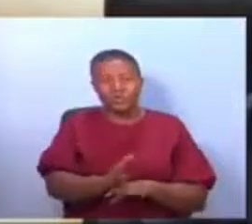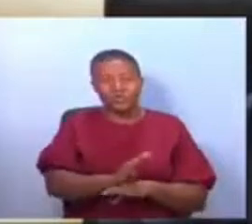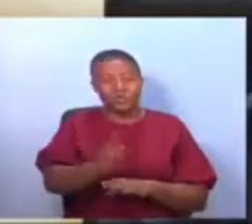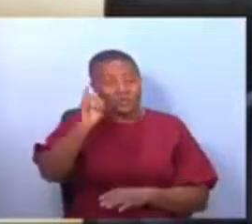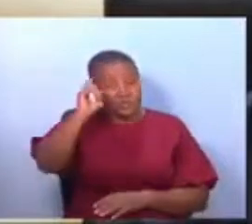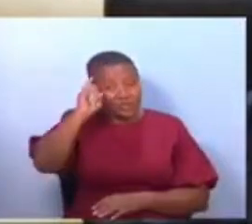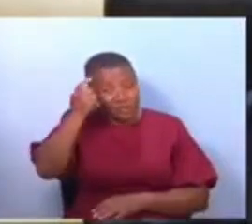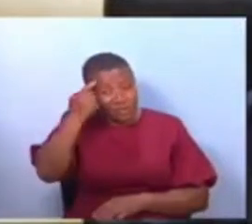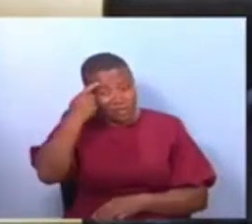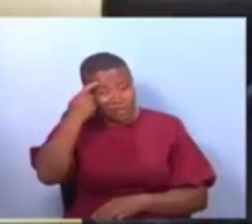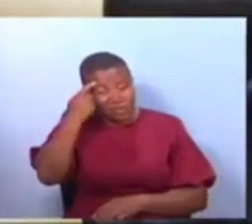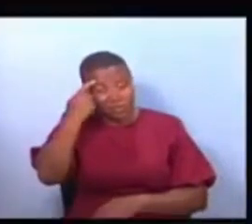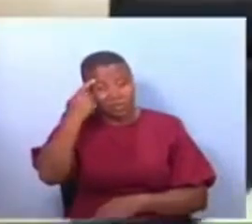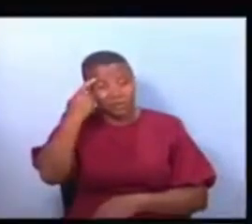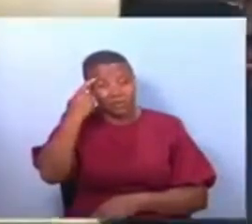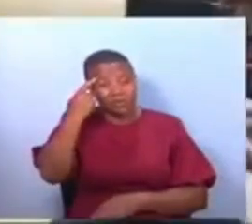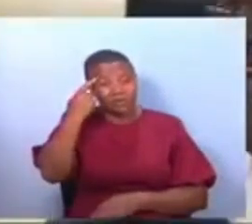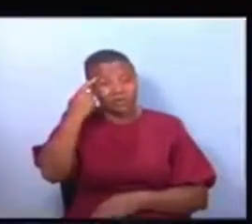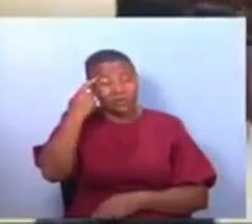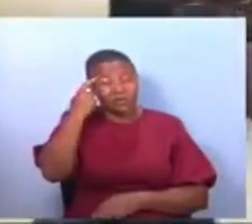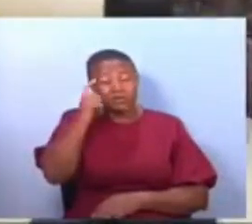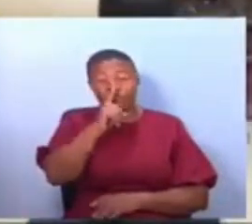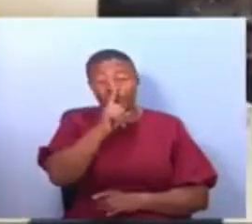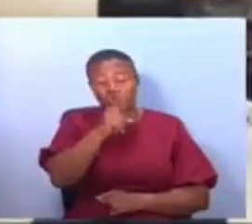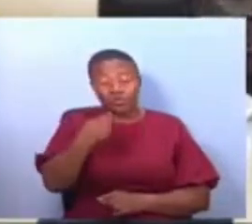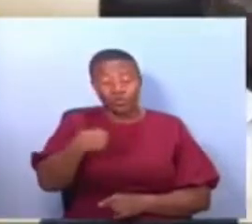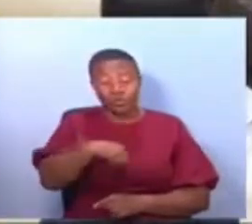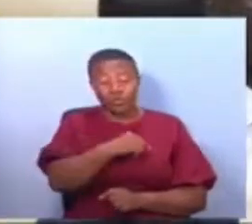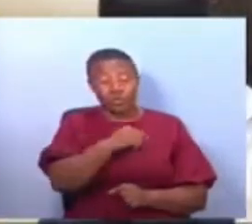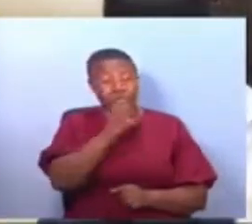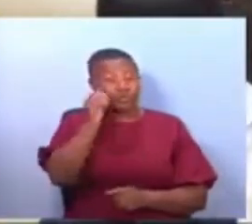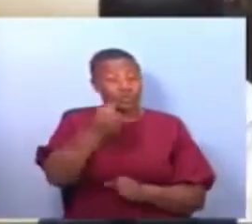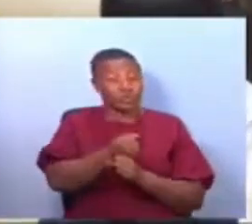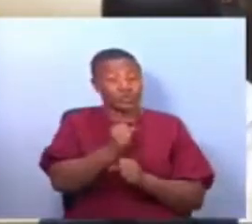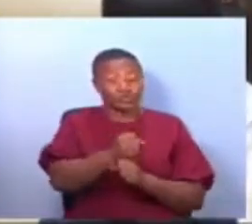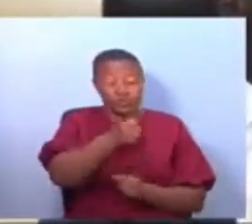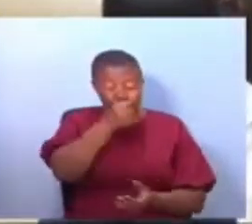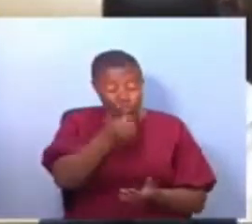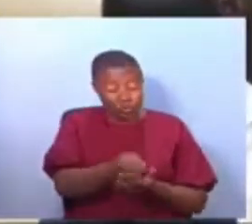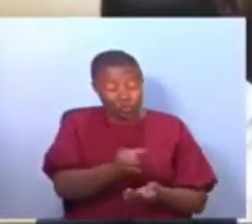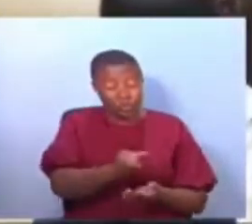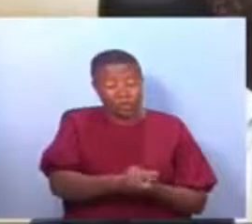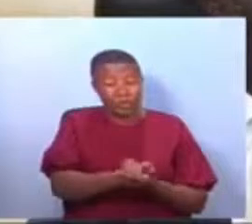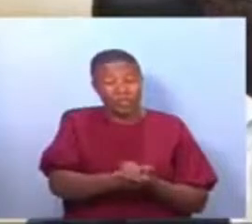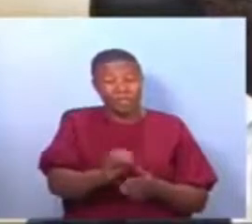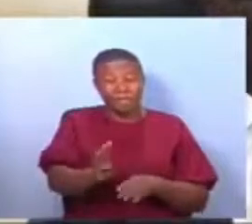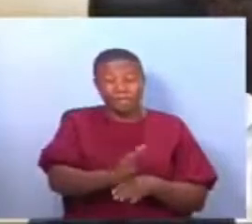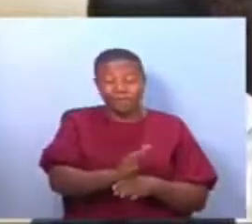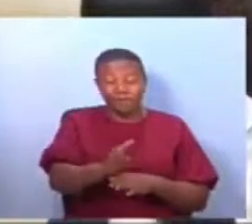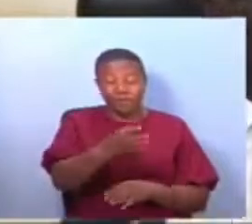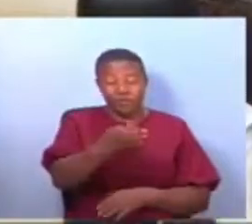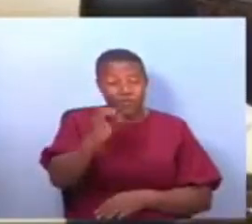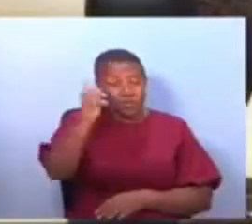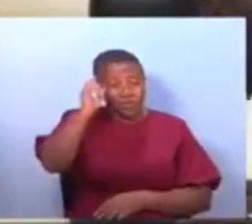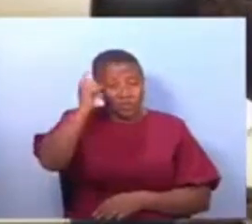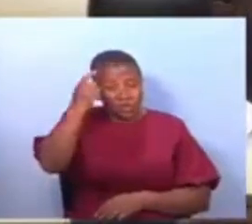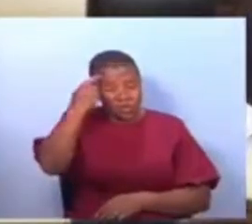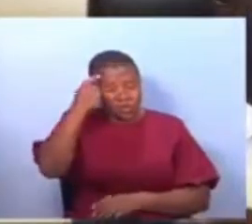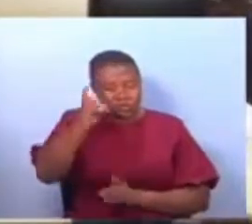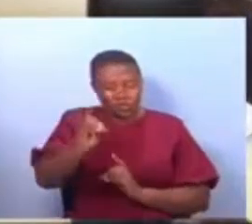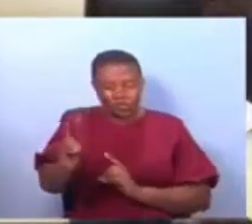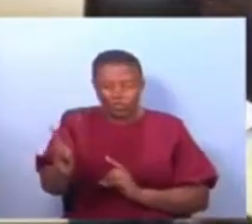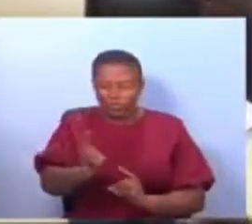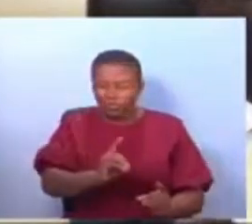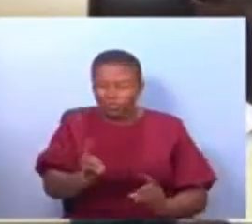frankly, we are going to ensure that the business of government is executed